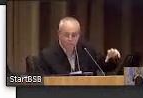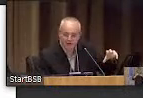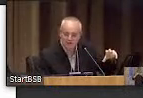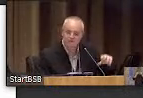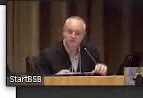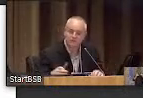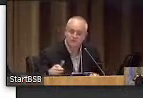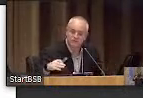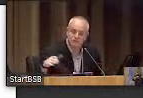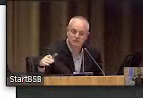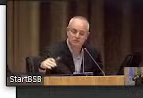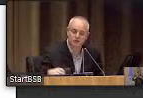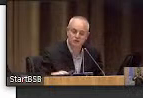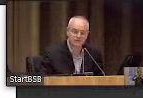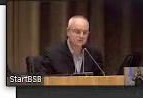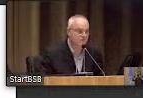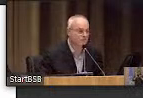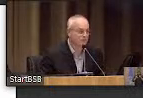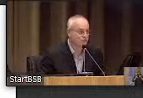different